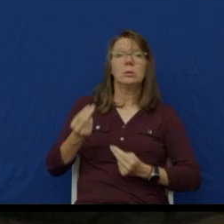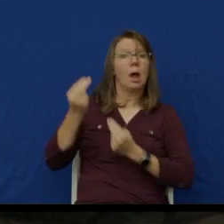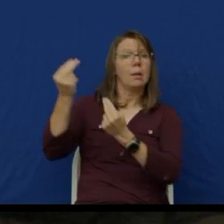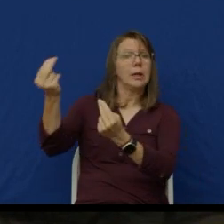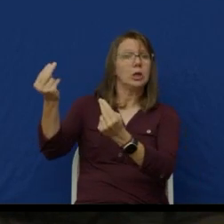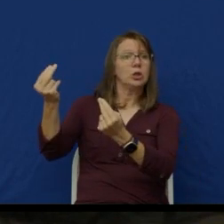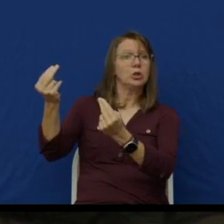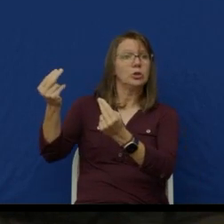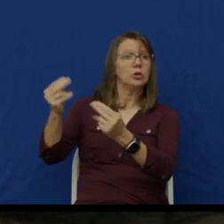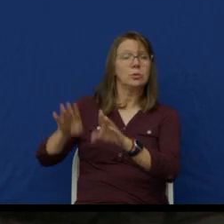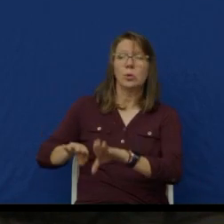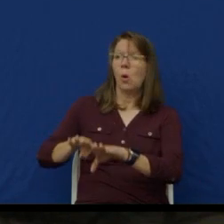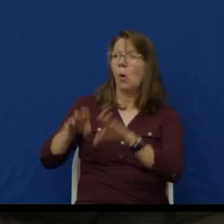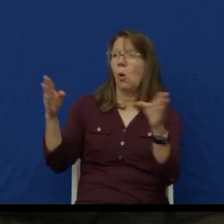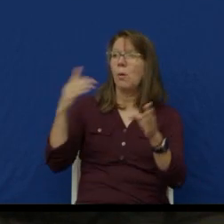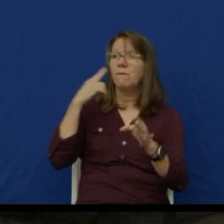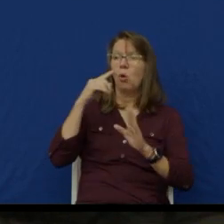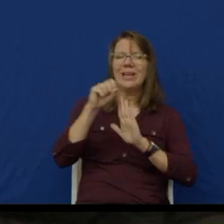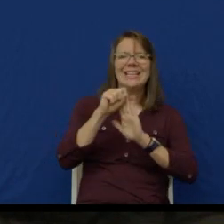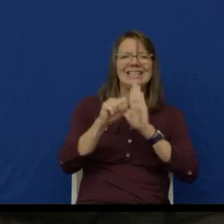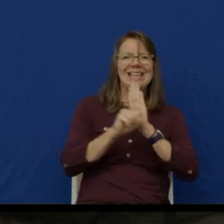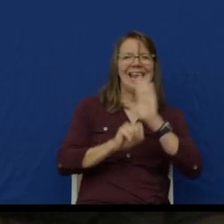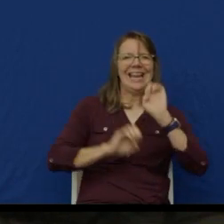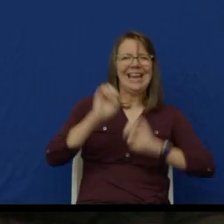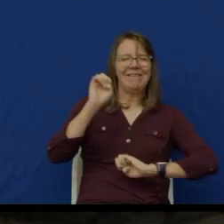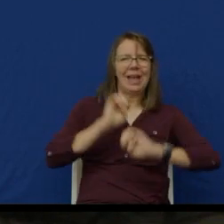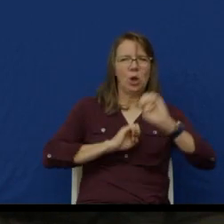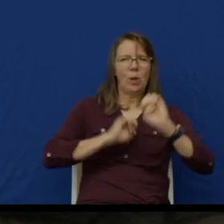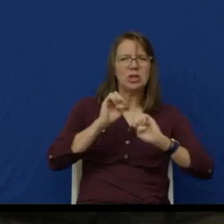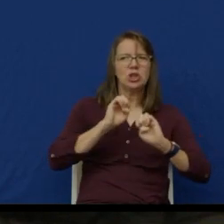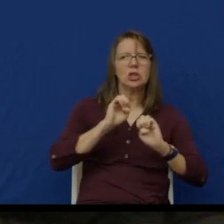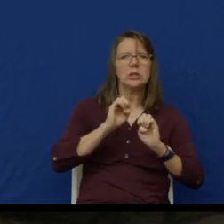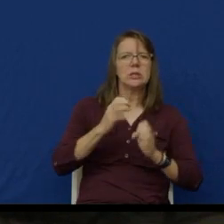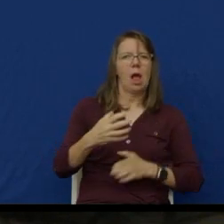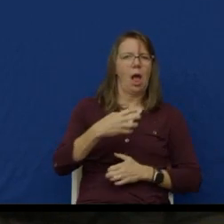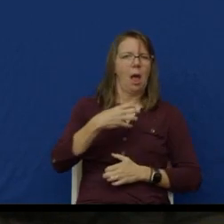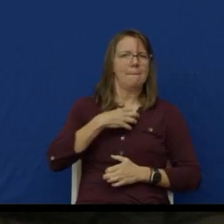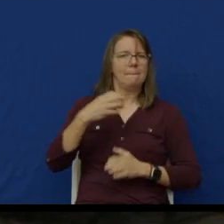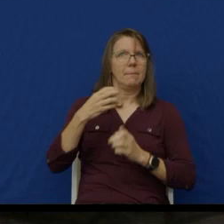in order for the State Evaluation Appeals Panel for the